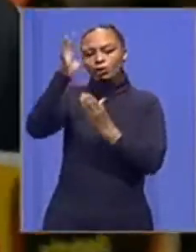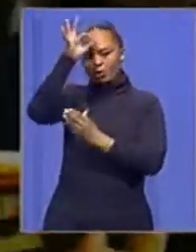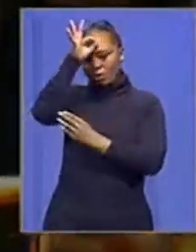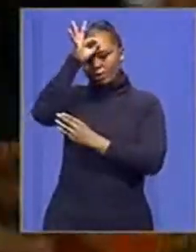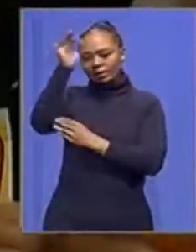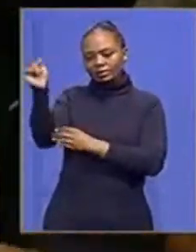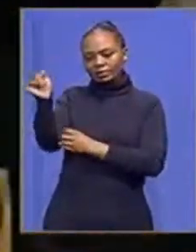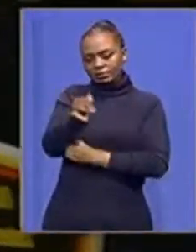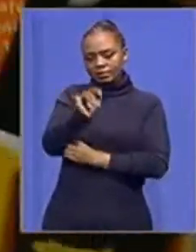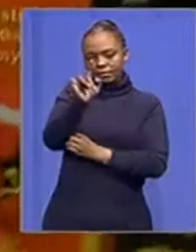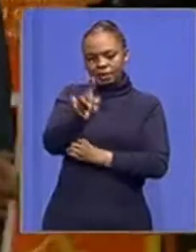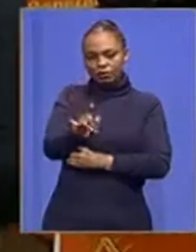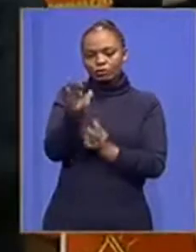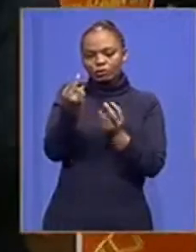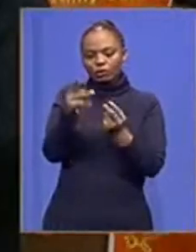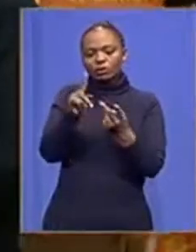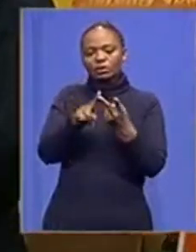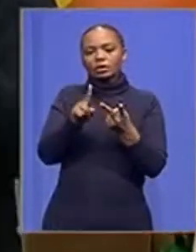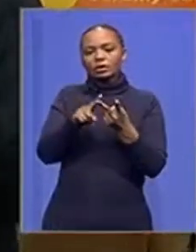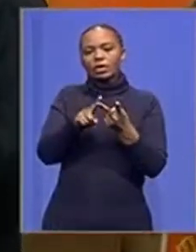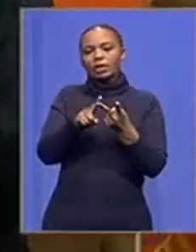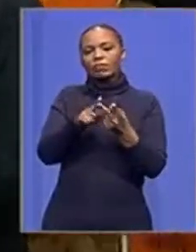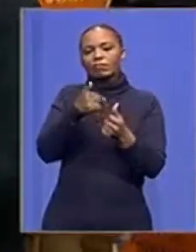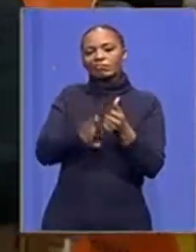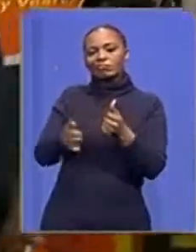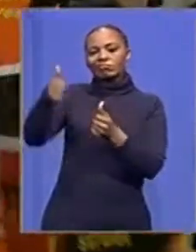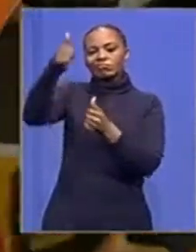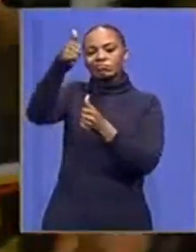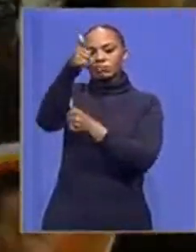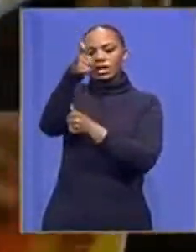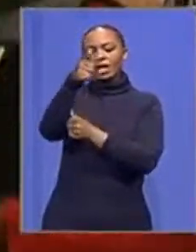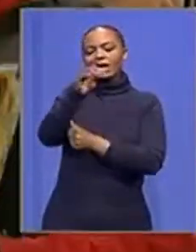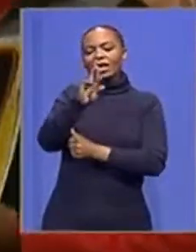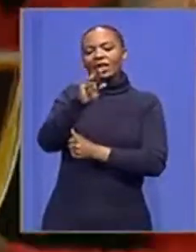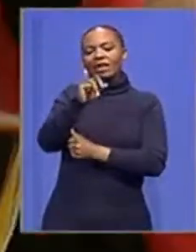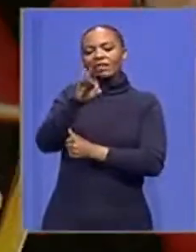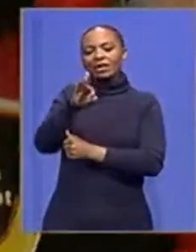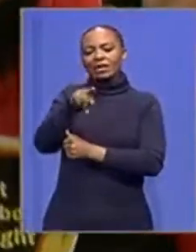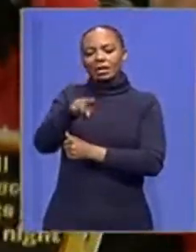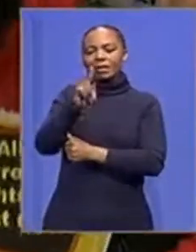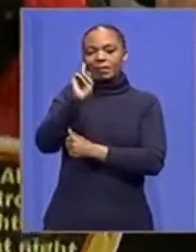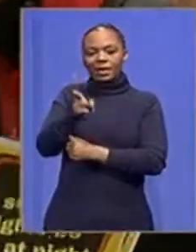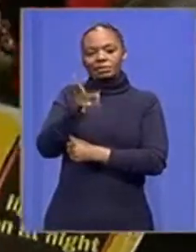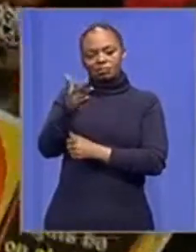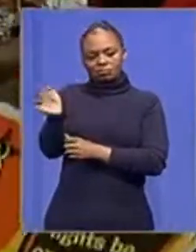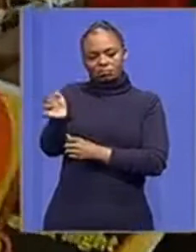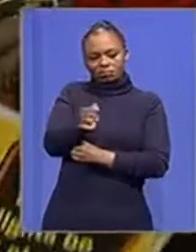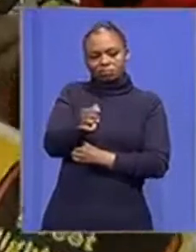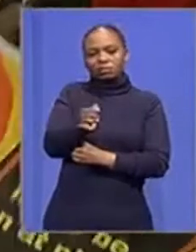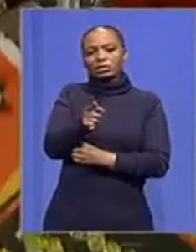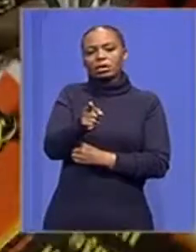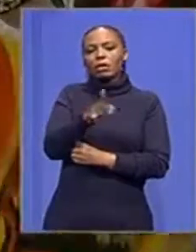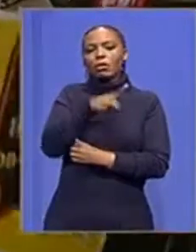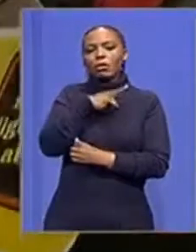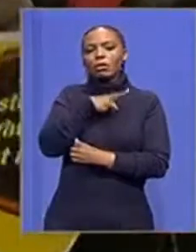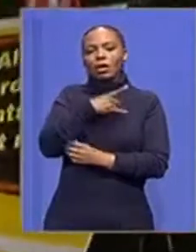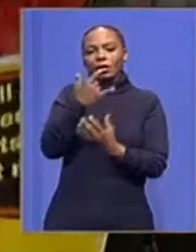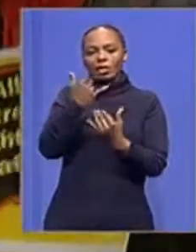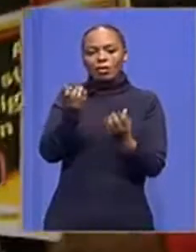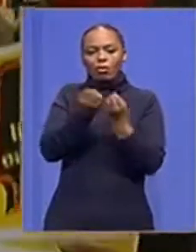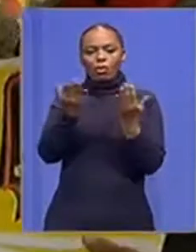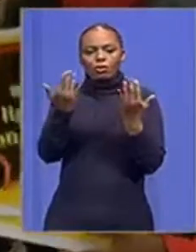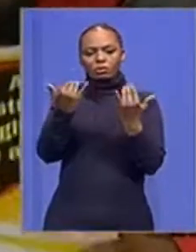hlogo ya matseka ka provinceng Major General Jeremy Ferry. SACP e re badudi ke bona ba kwa go bohloko bja tlhokego ya maphodisa